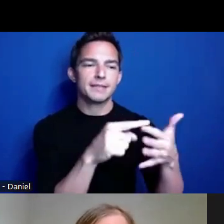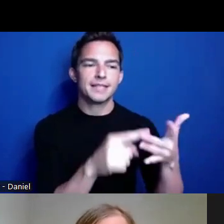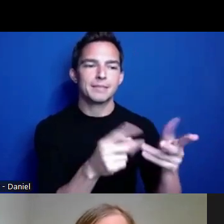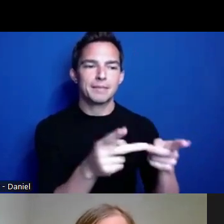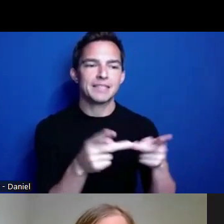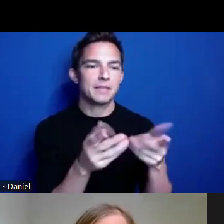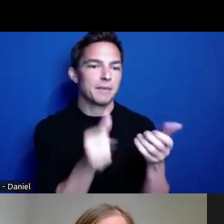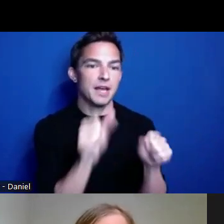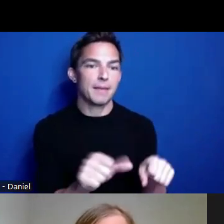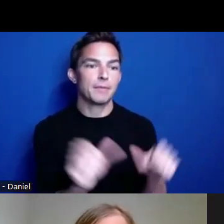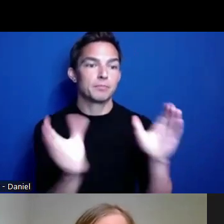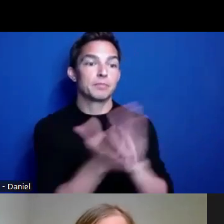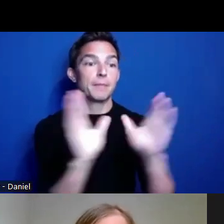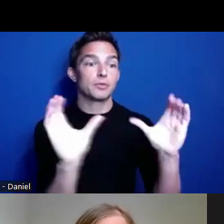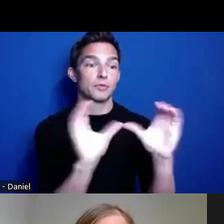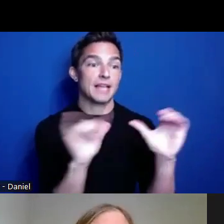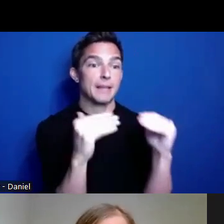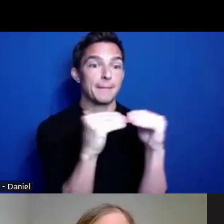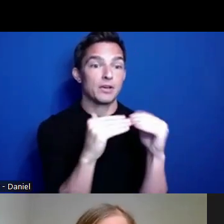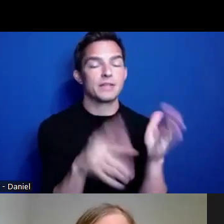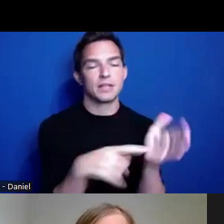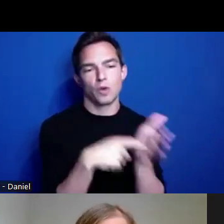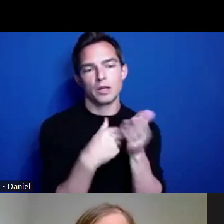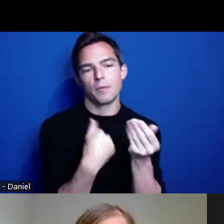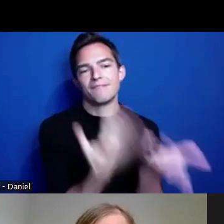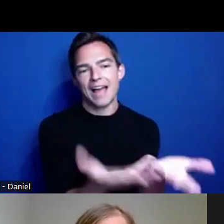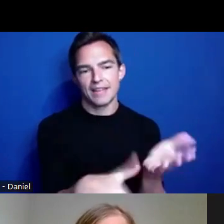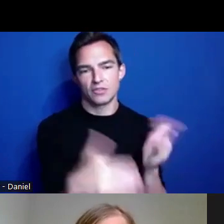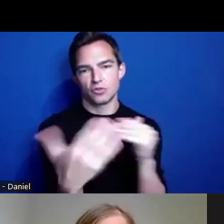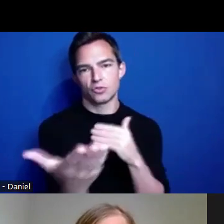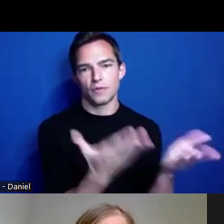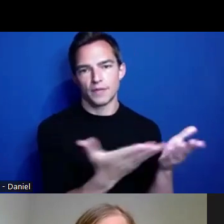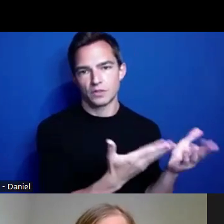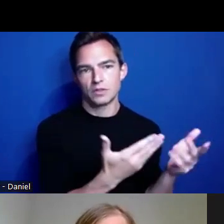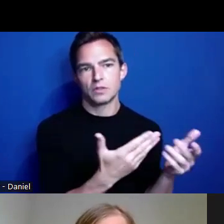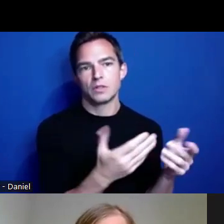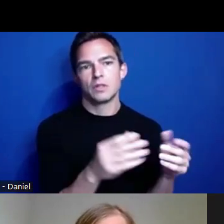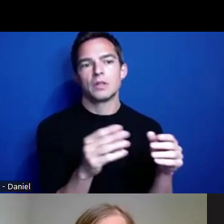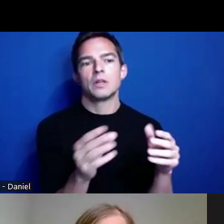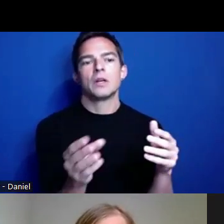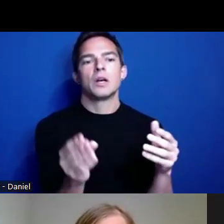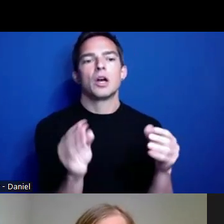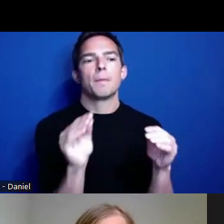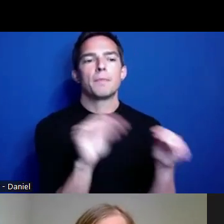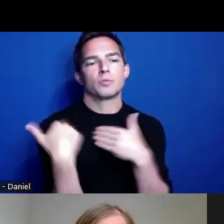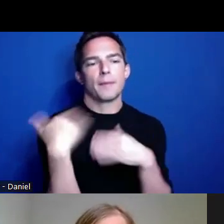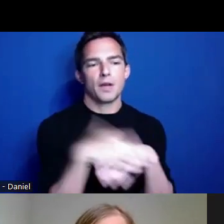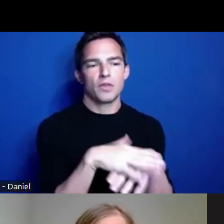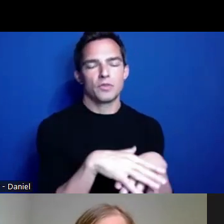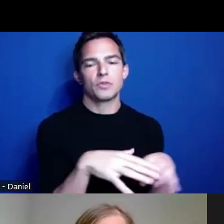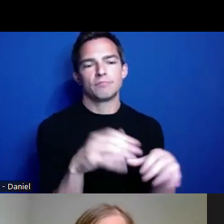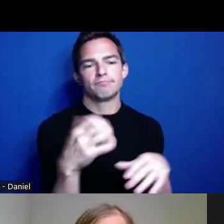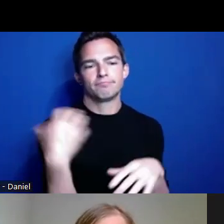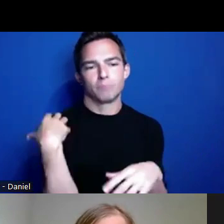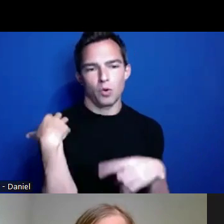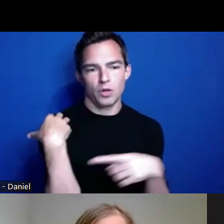be able to get certified as a peer, which is a requirement to provide that service. So it really puts the onus back on the employer to define